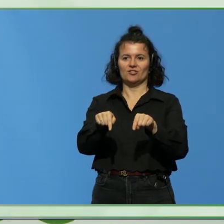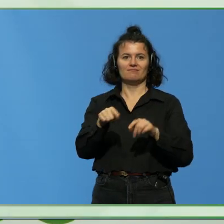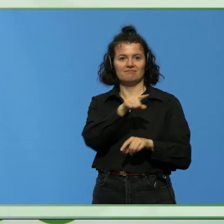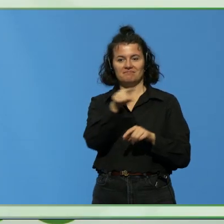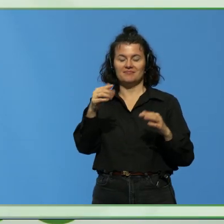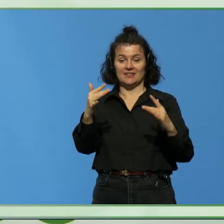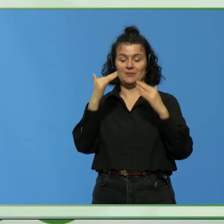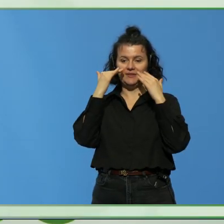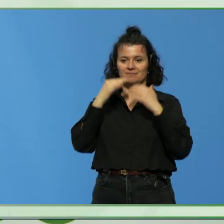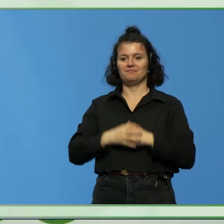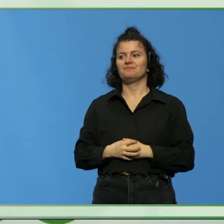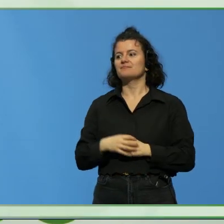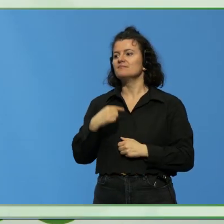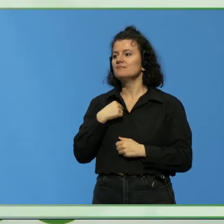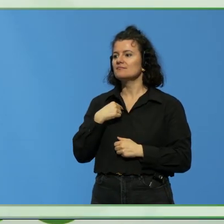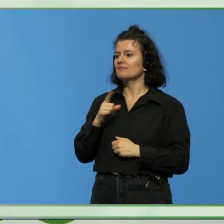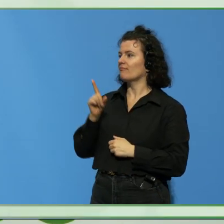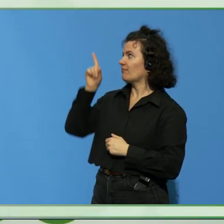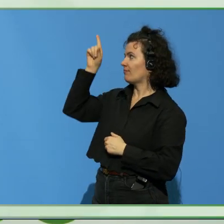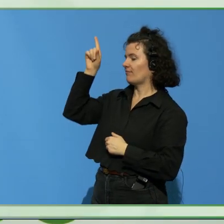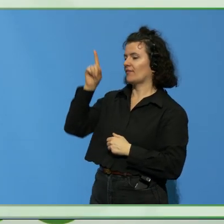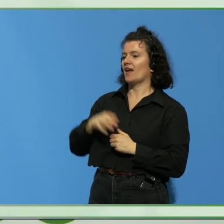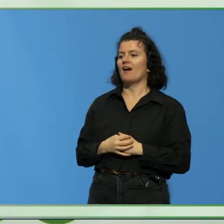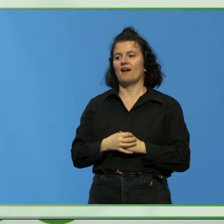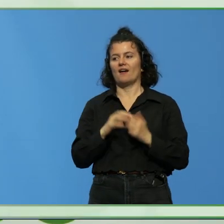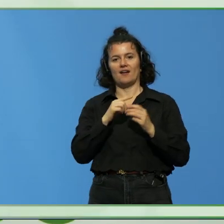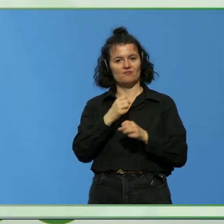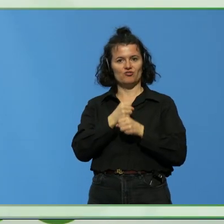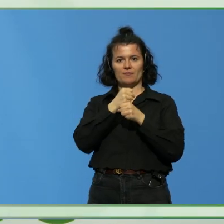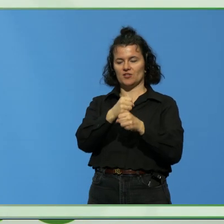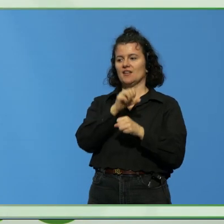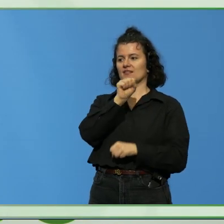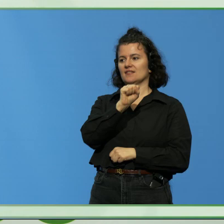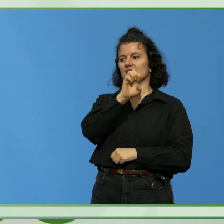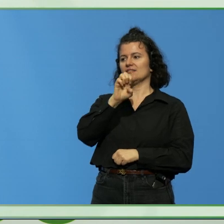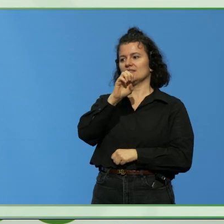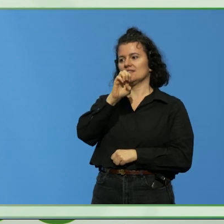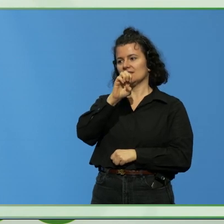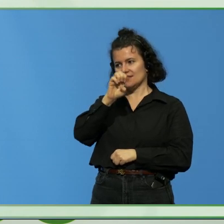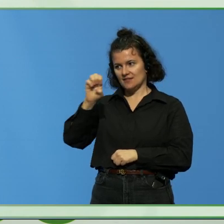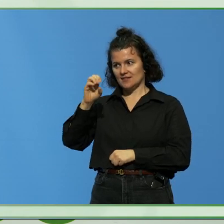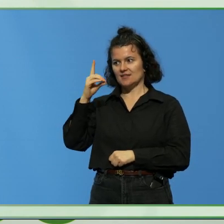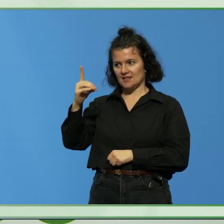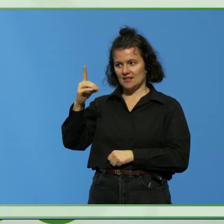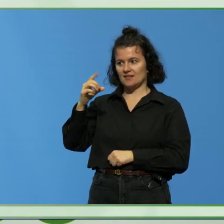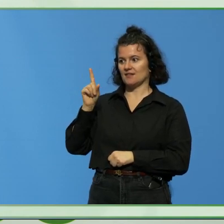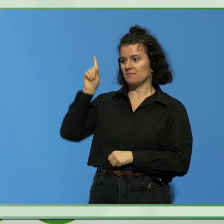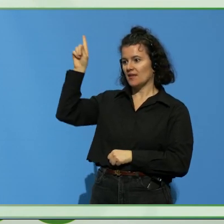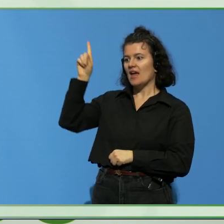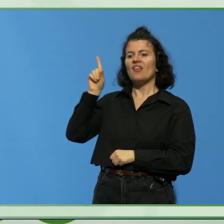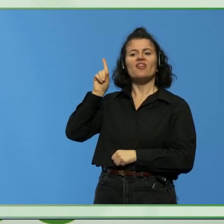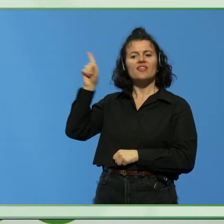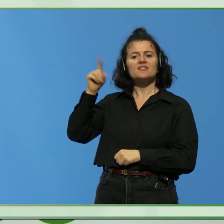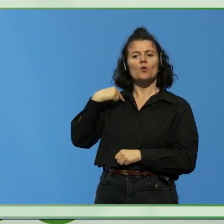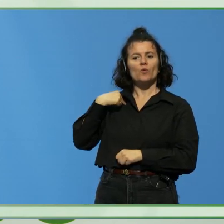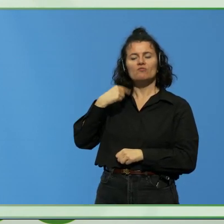represent SeedStars, which is a Swiss organization that supports entrepreneurship in emerging markets. So we are Geneva-based, but our work is